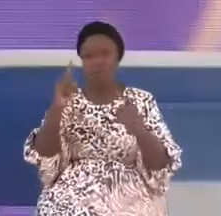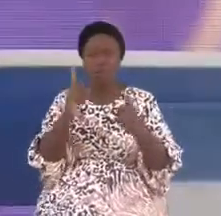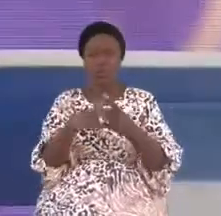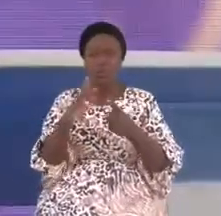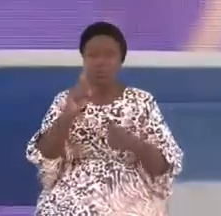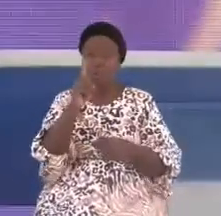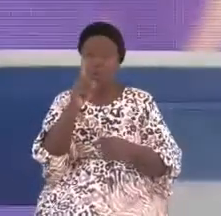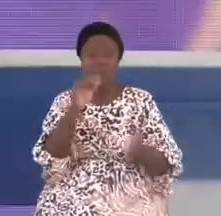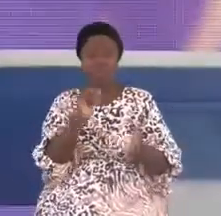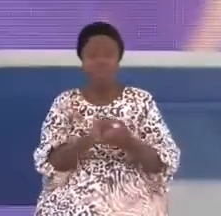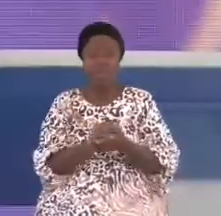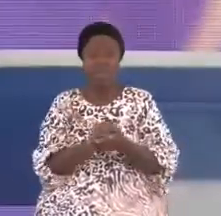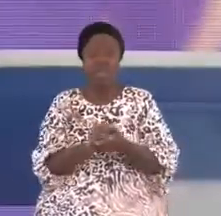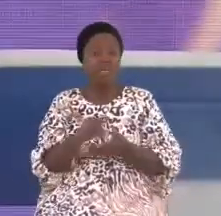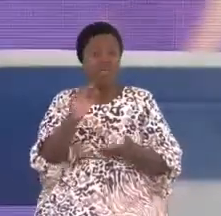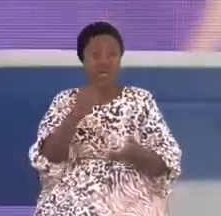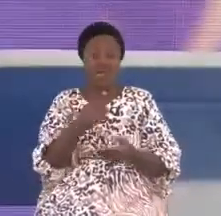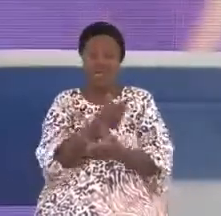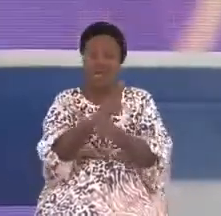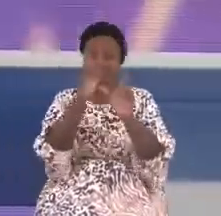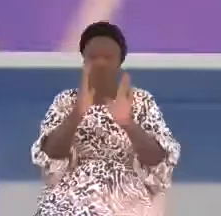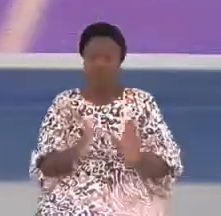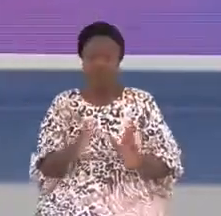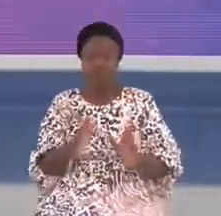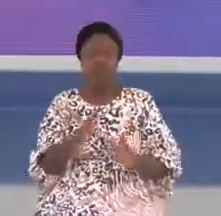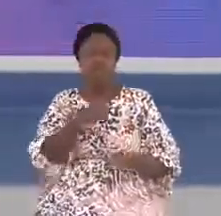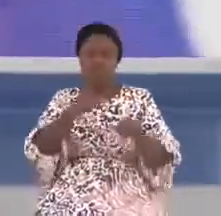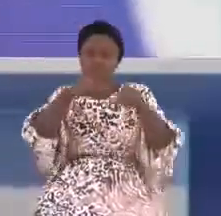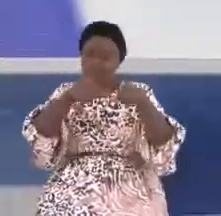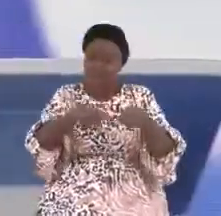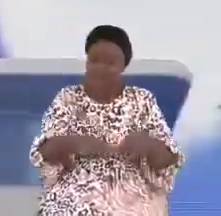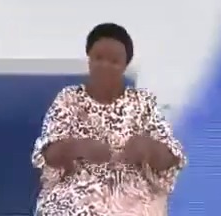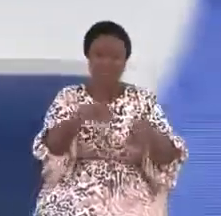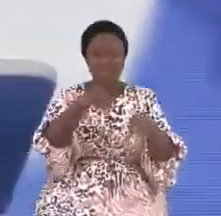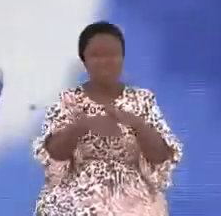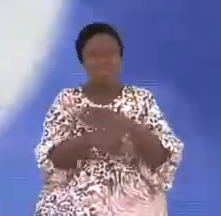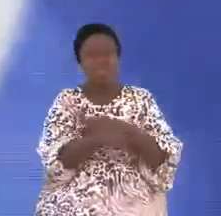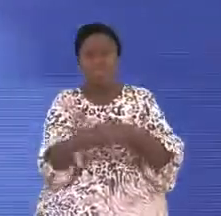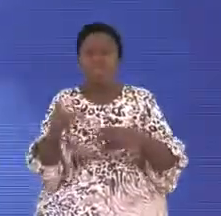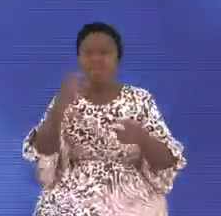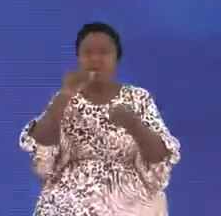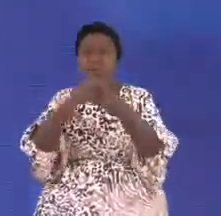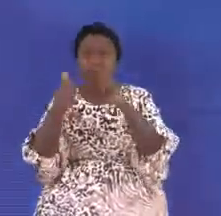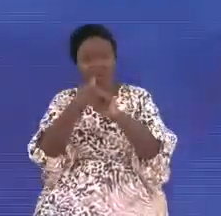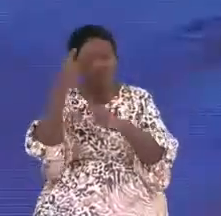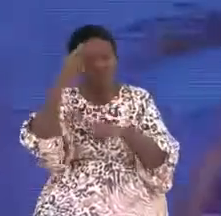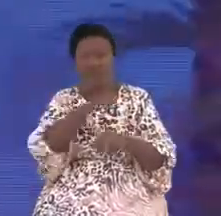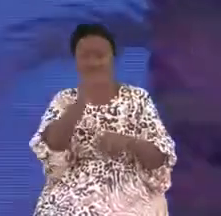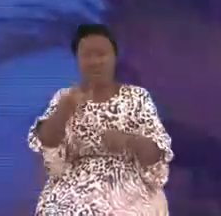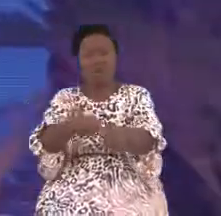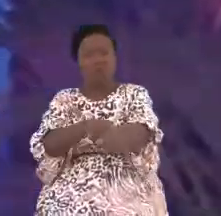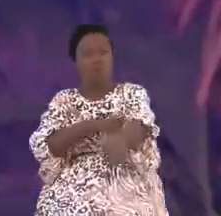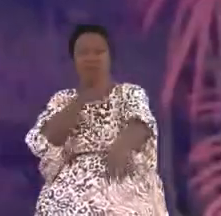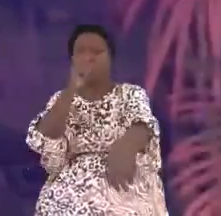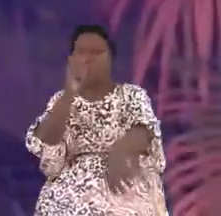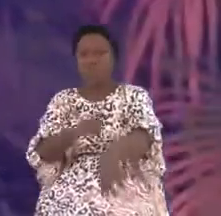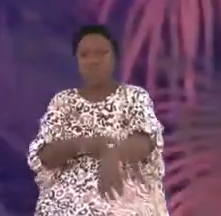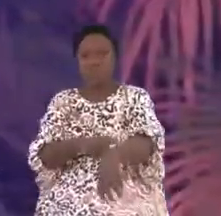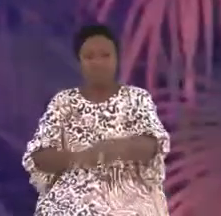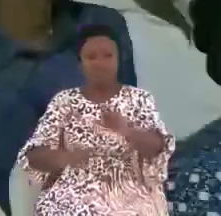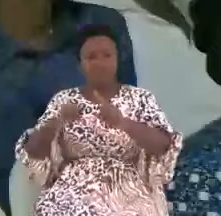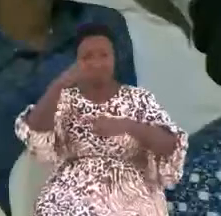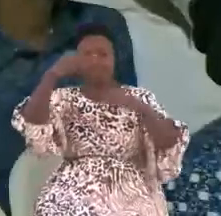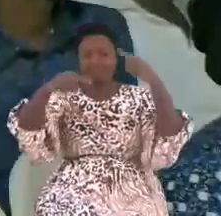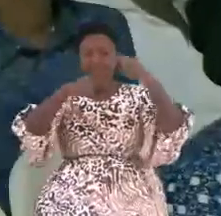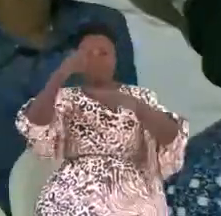one they like brittle they will remain in their problem for a long time i will not remain in my